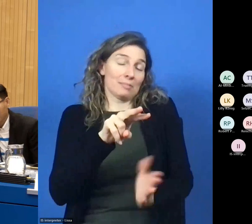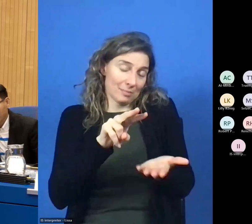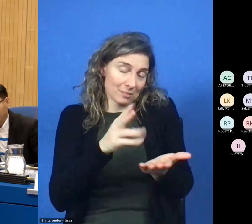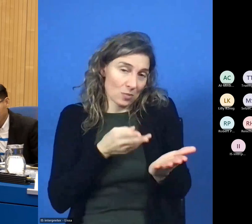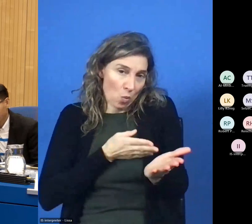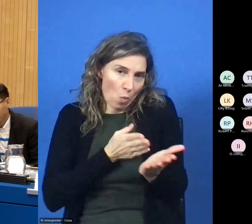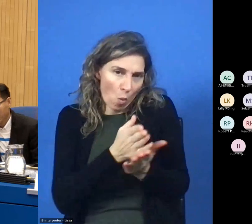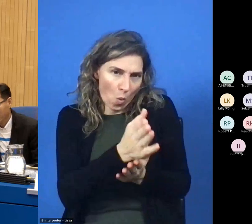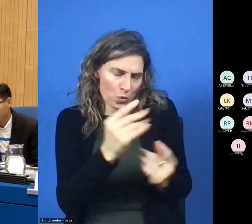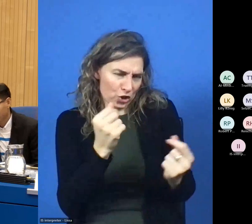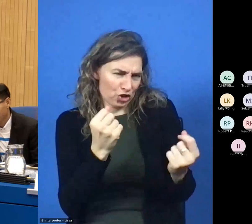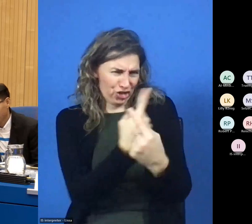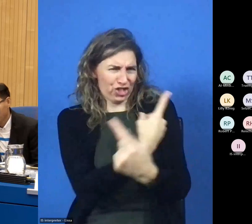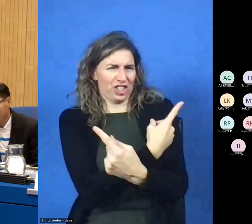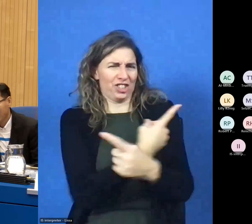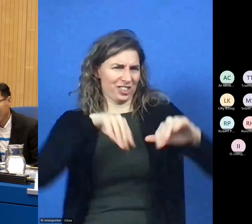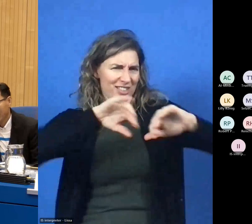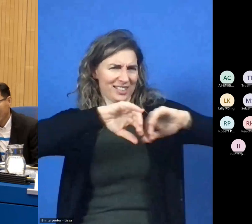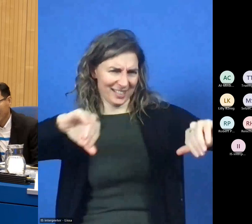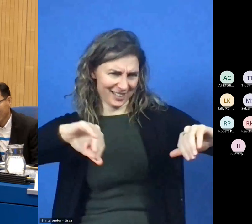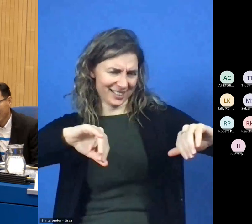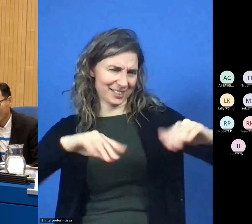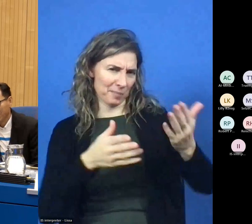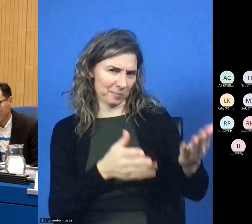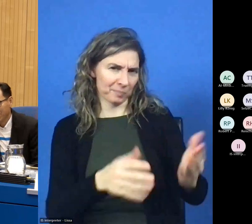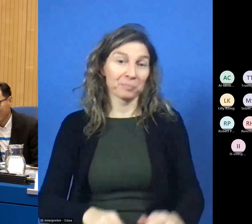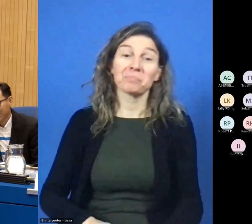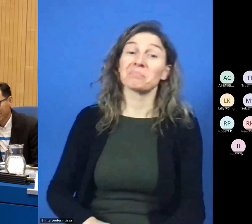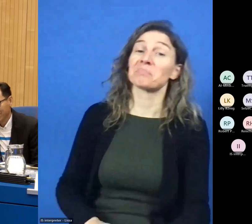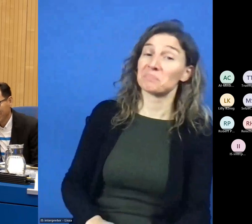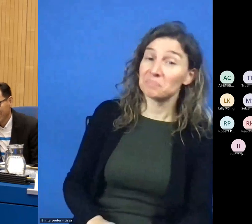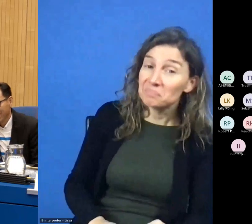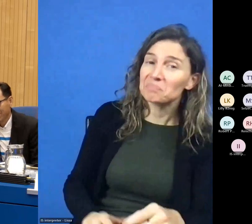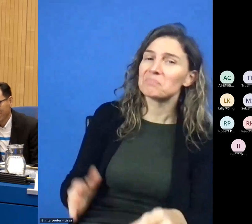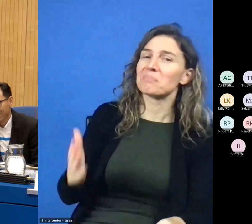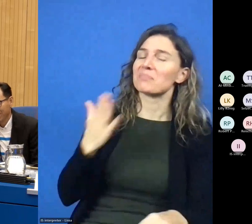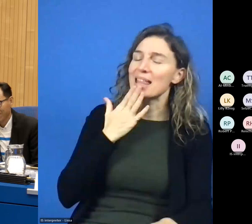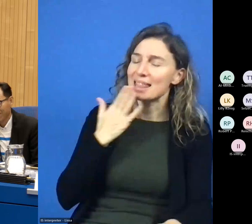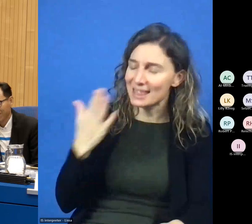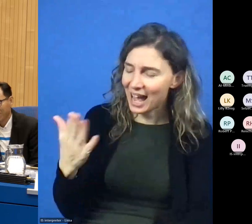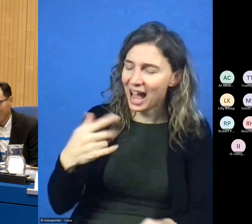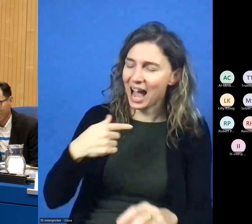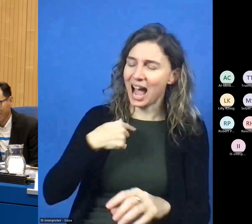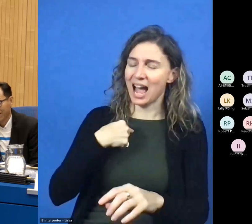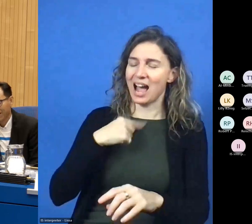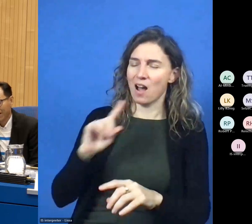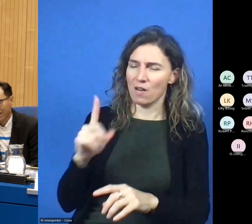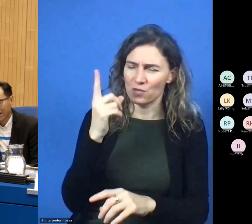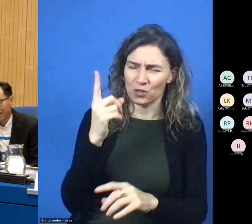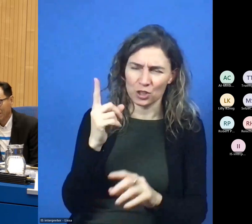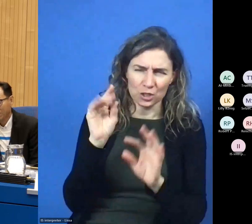Thank you very much for the very good question. I try my best to understand your